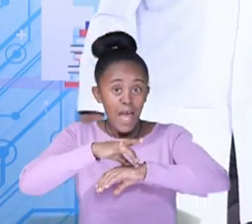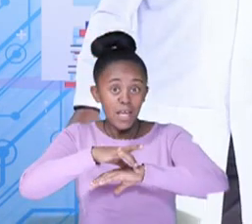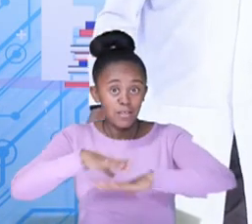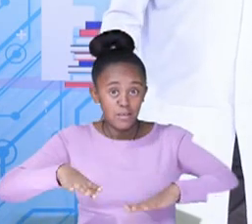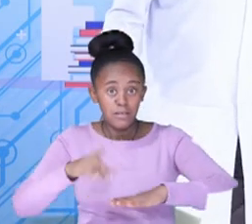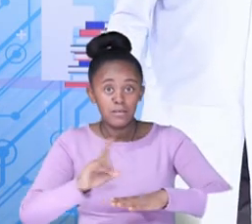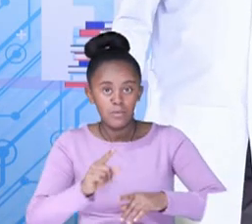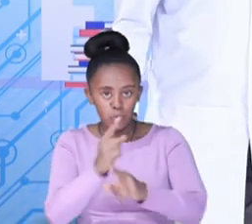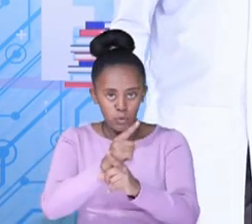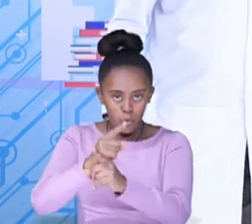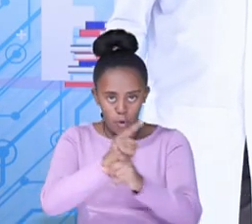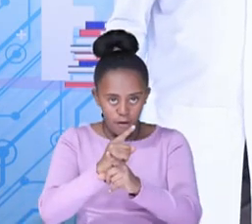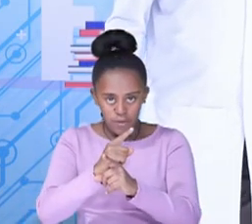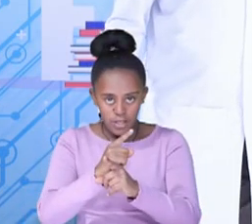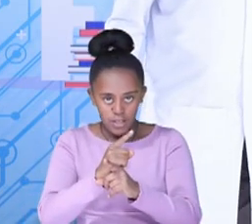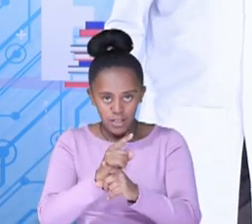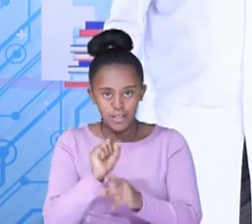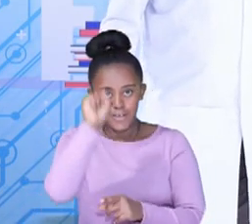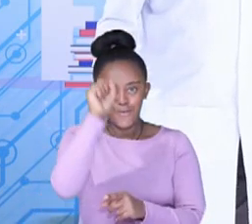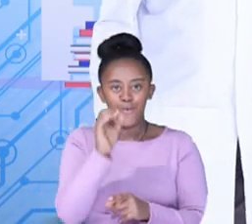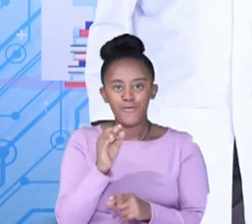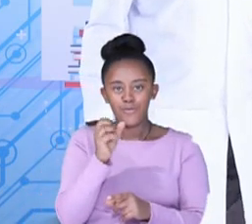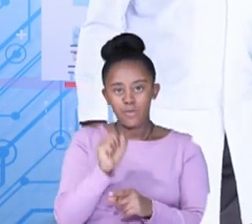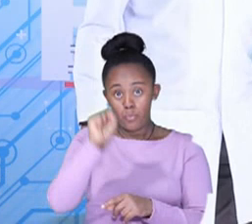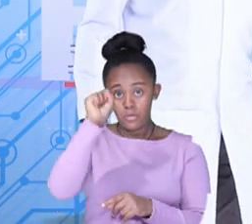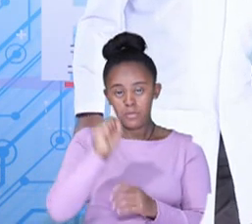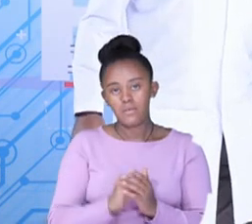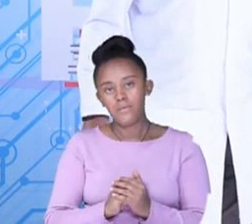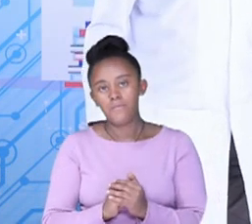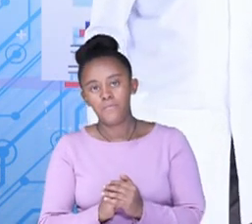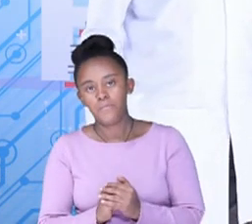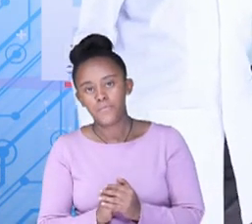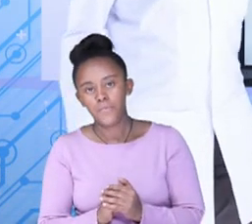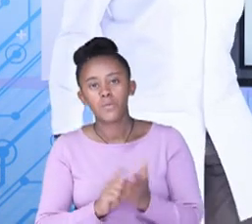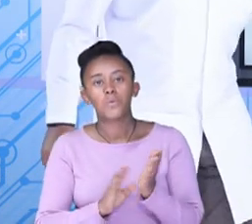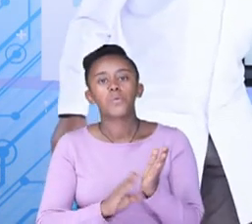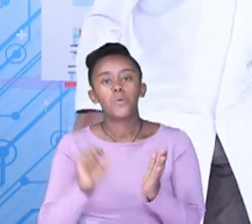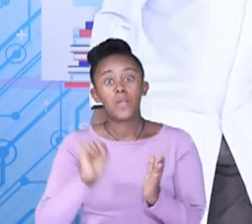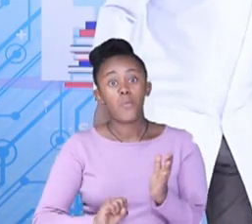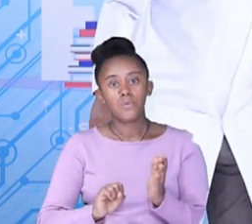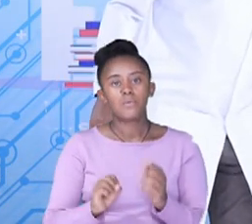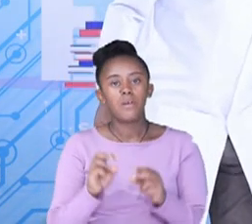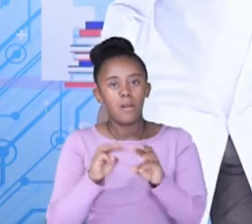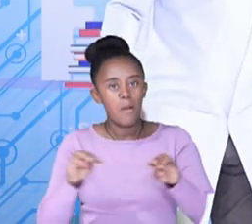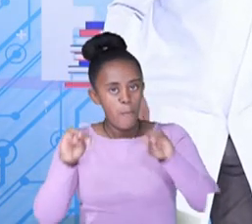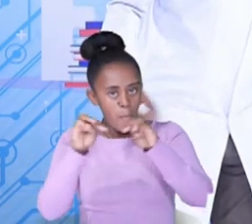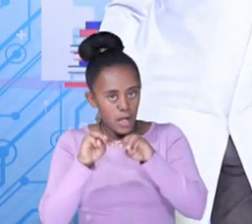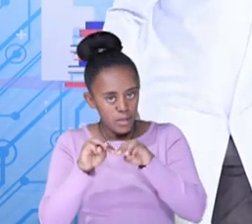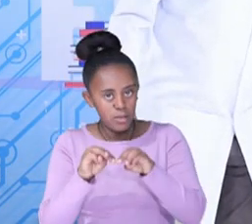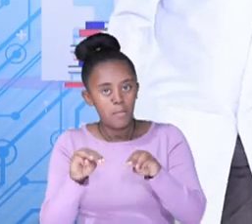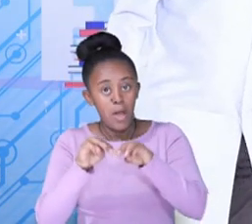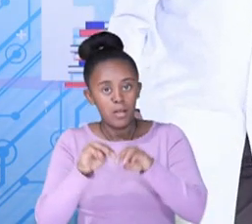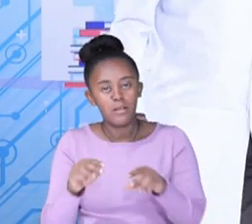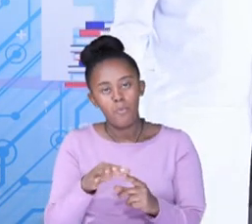found as the geographic south of the Earth. There is a geographic south. This is the geographic south, and this is the magnet, the